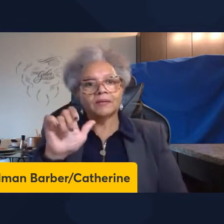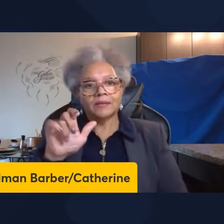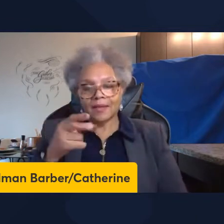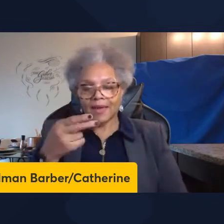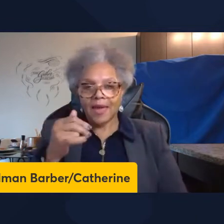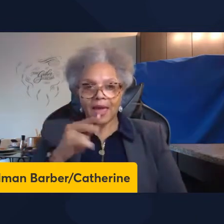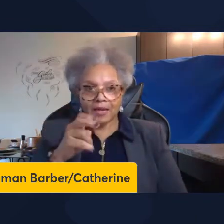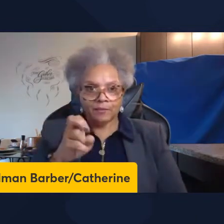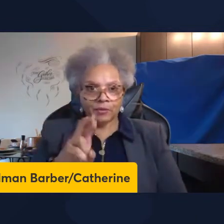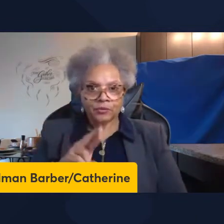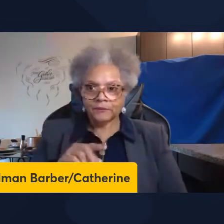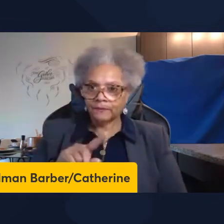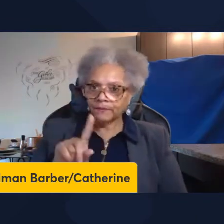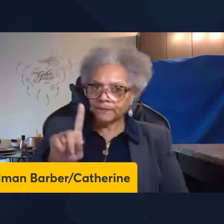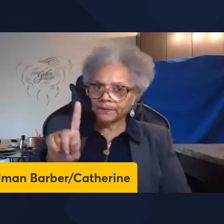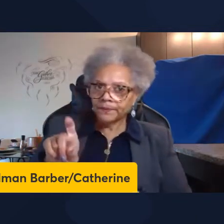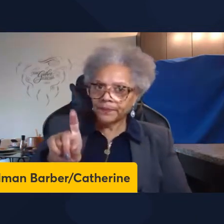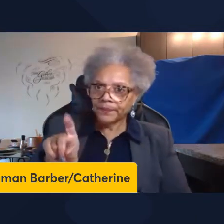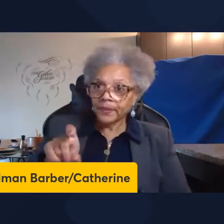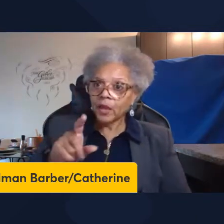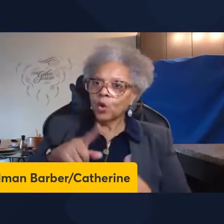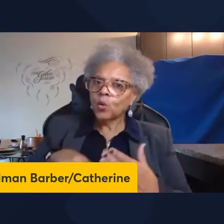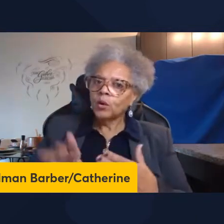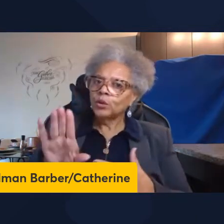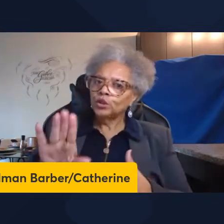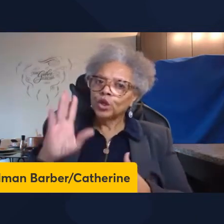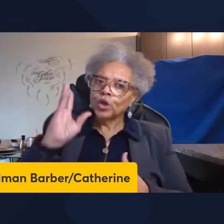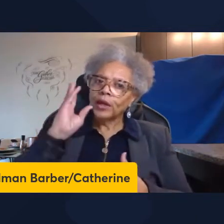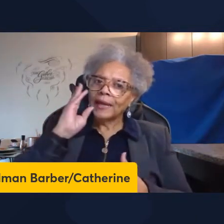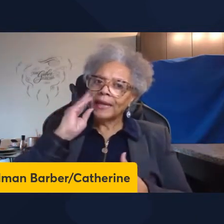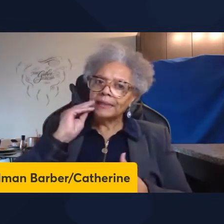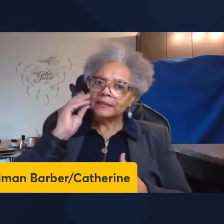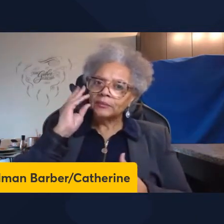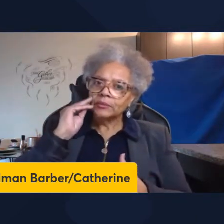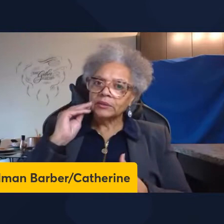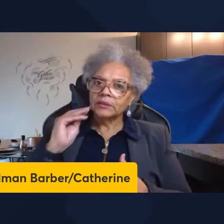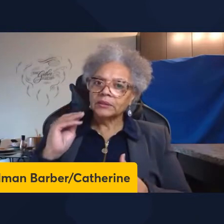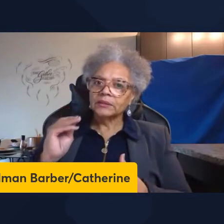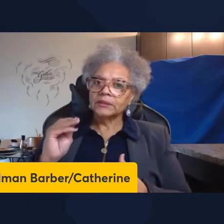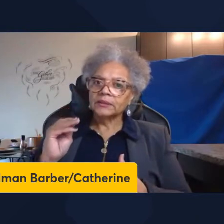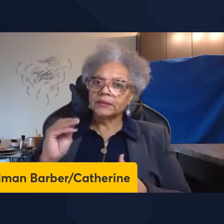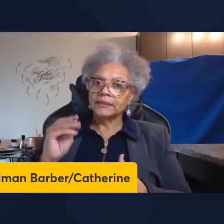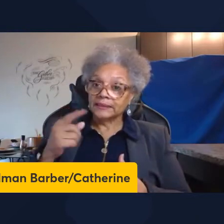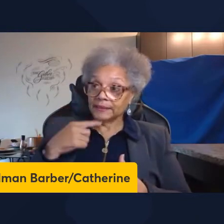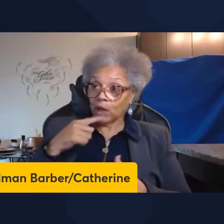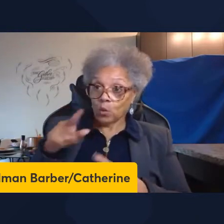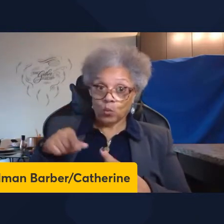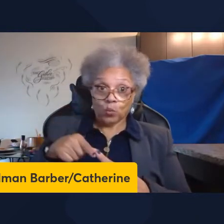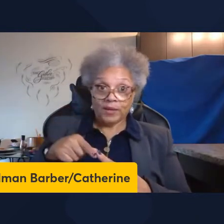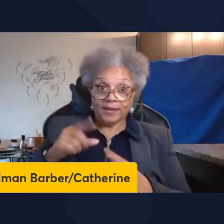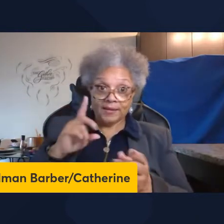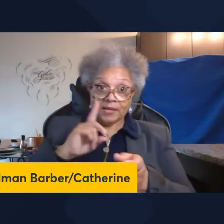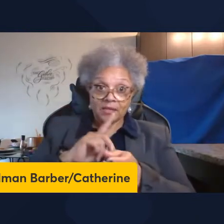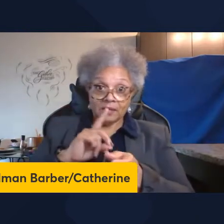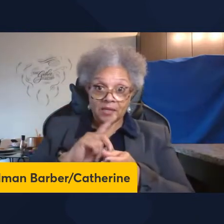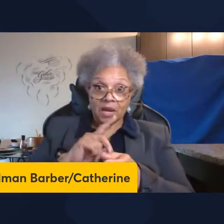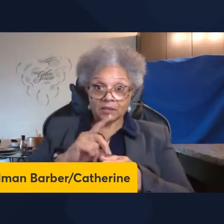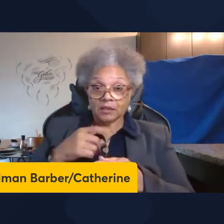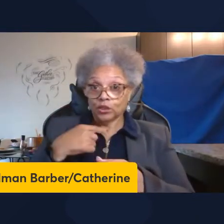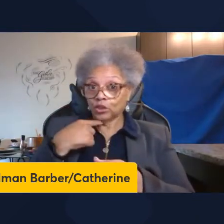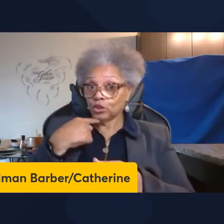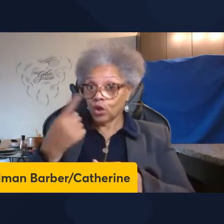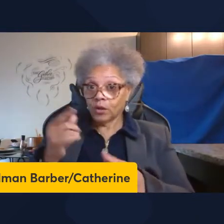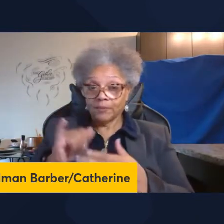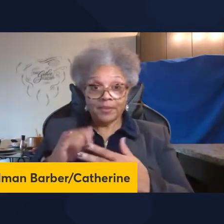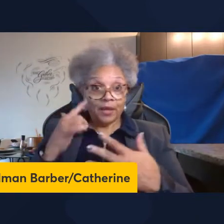person, okay, well, what was your experience? And they said when the doctor gave the diagnosis, there was